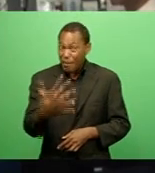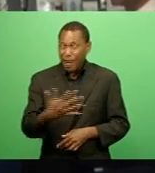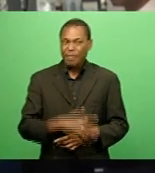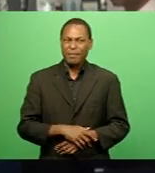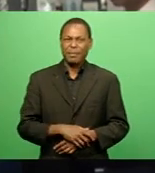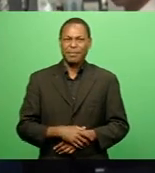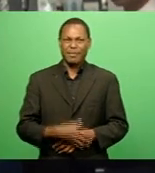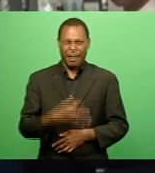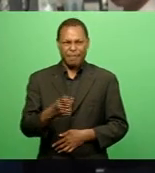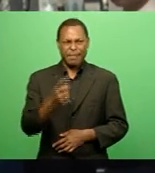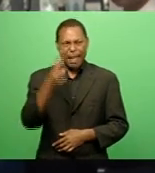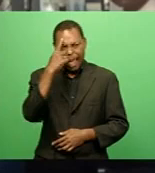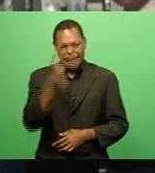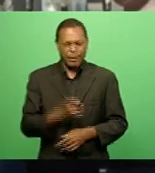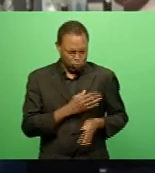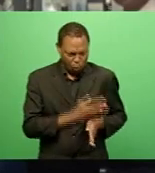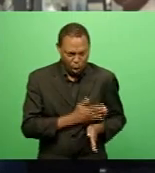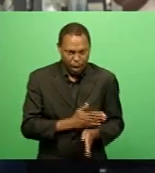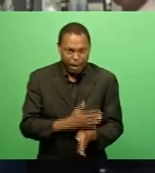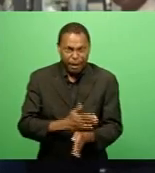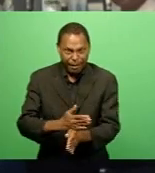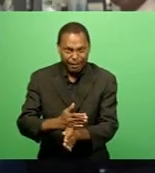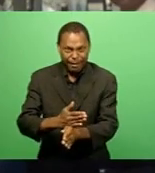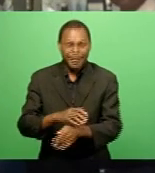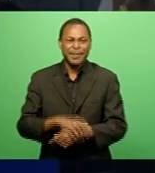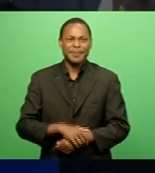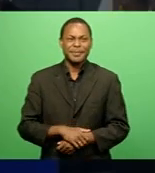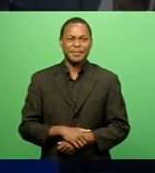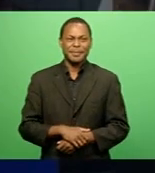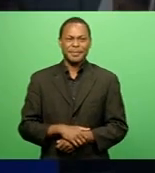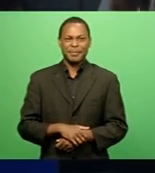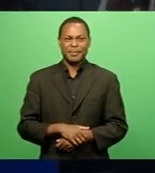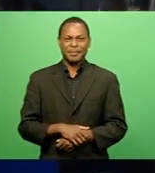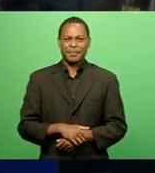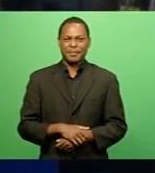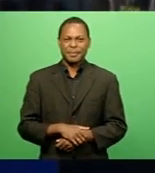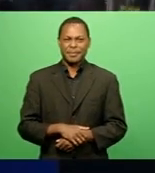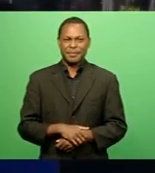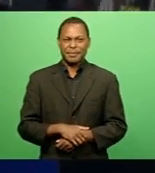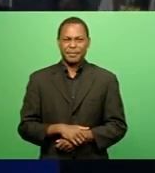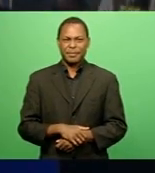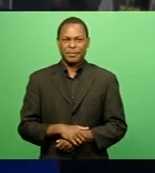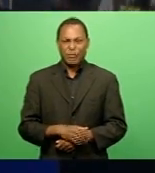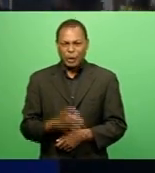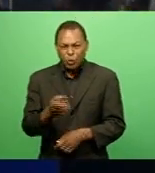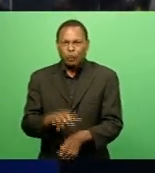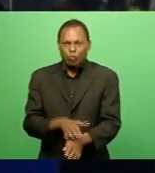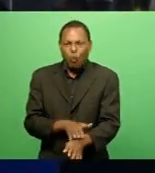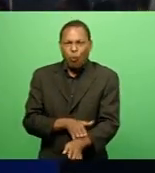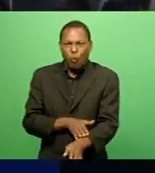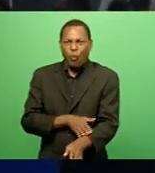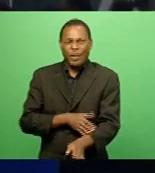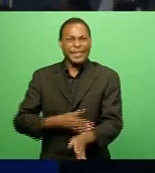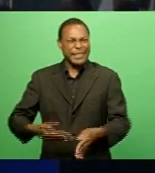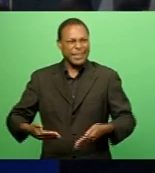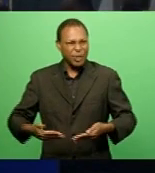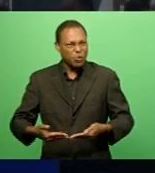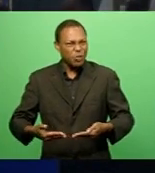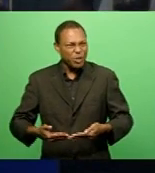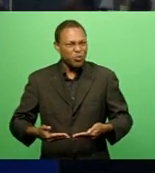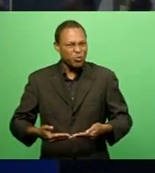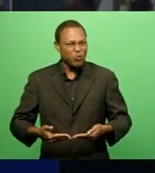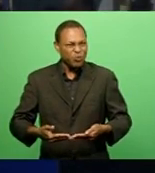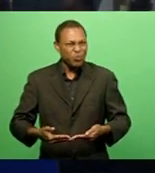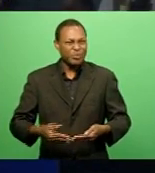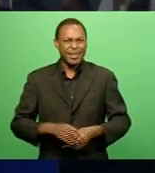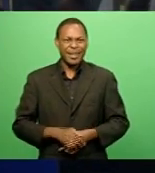initiative that we've been working on globally with McDonald's. So we've slowly introduced paper straws into Fiji.